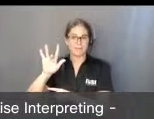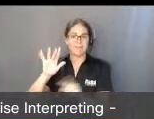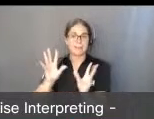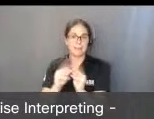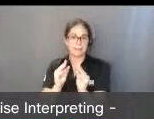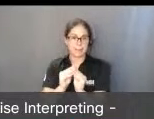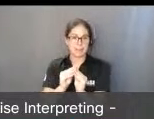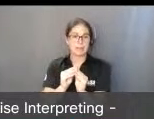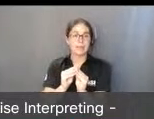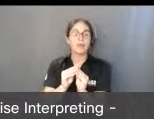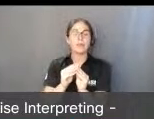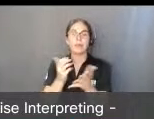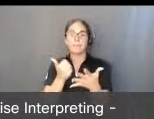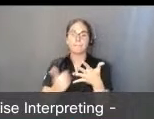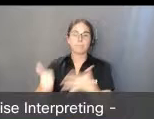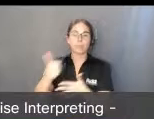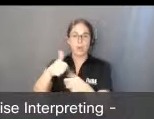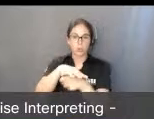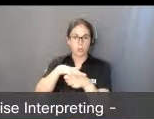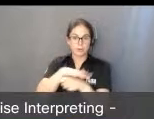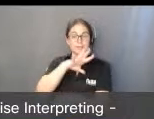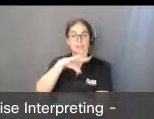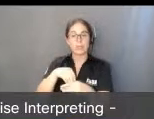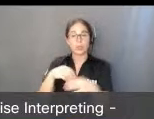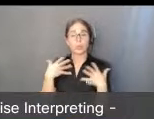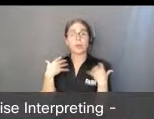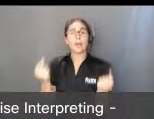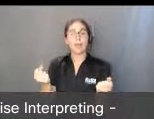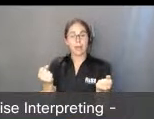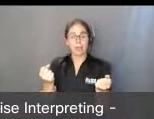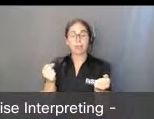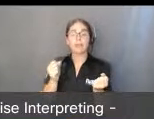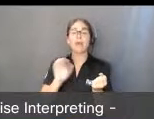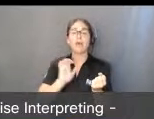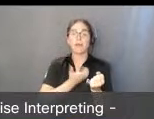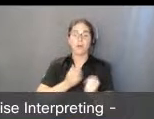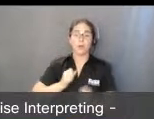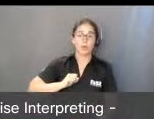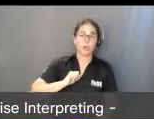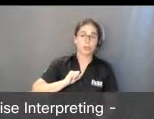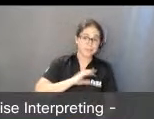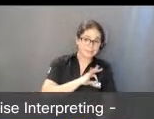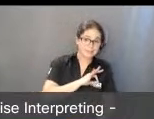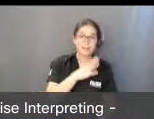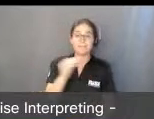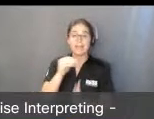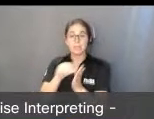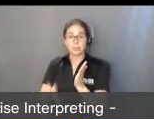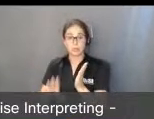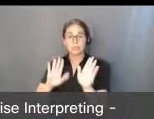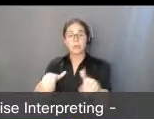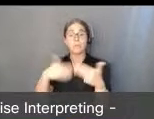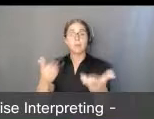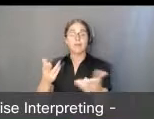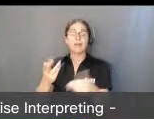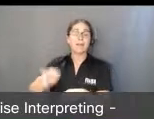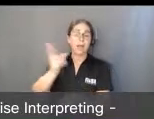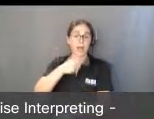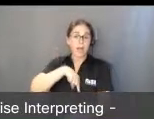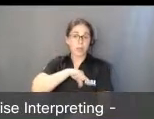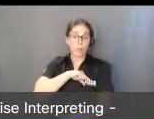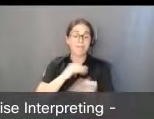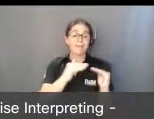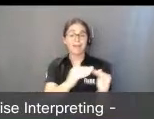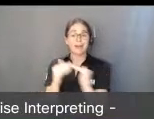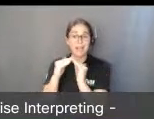areas identified, including the health, welfare, and safety of our students and staff, providing a high quality and equitable learning experience for